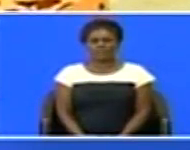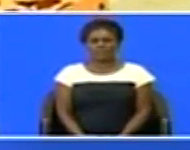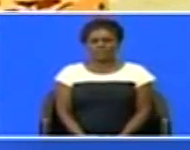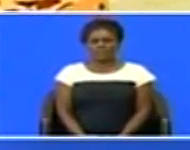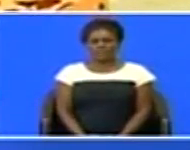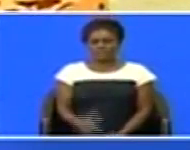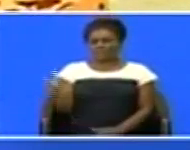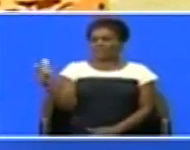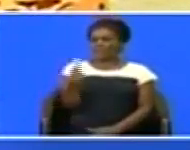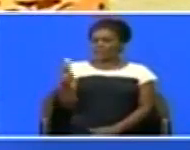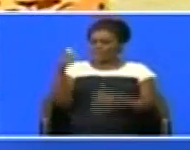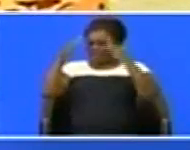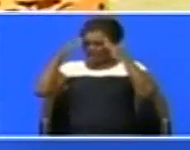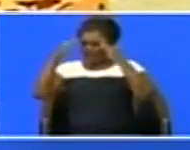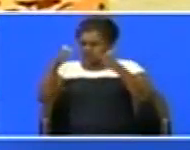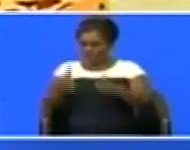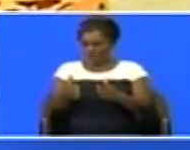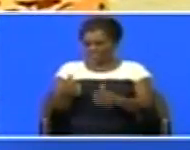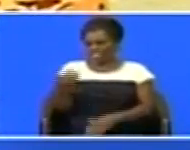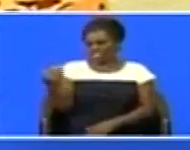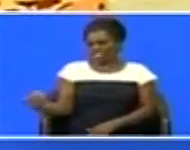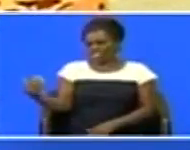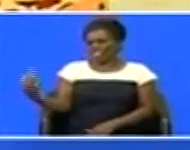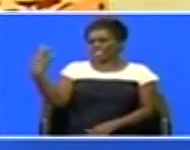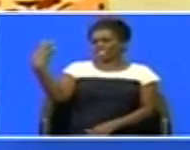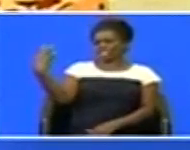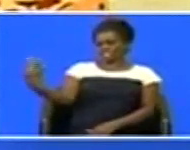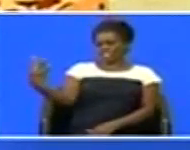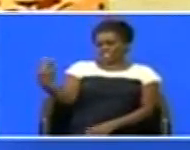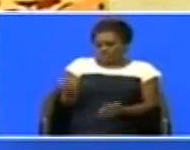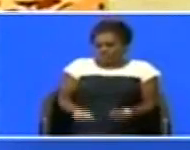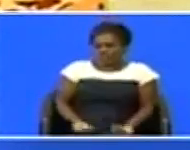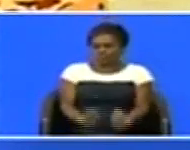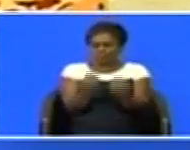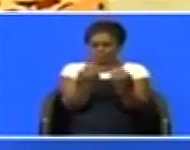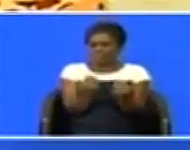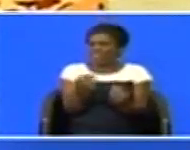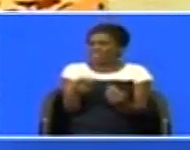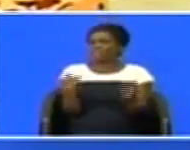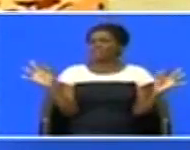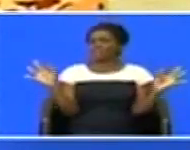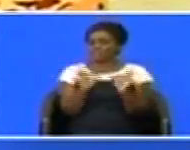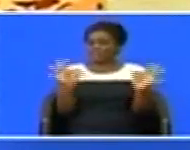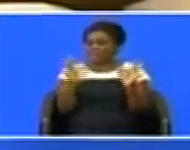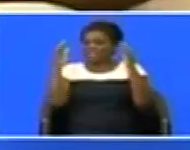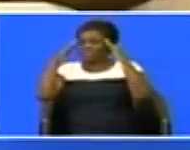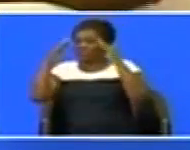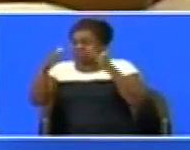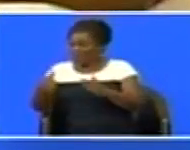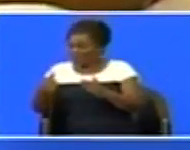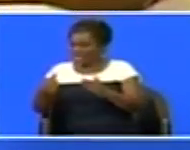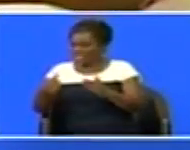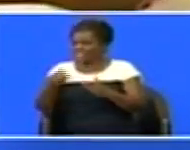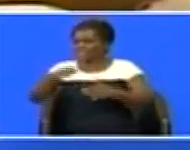Lights and cameras are focused on Amanda, Juliana and Thelma, three little girls who seem amazed by their attention but still